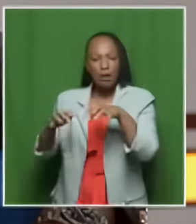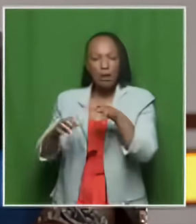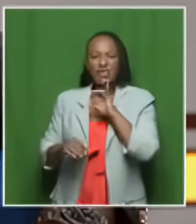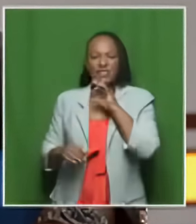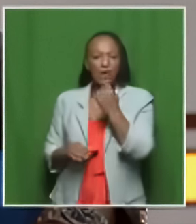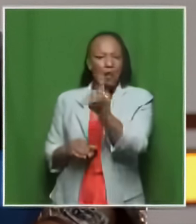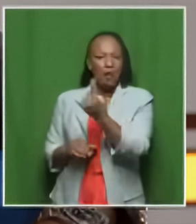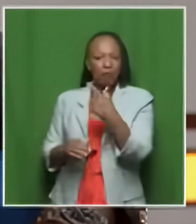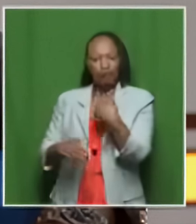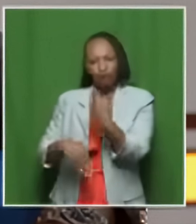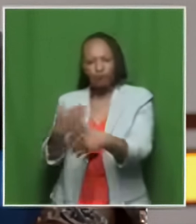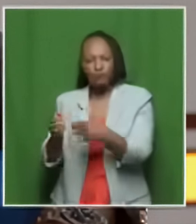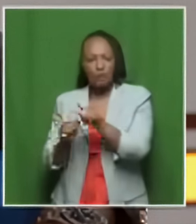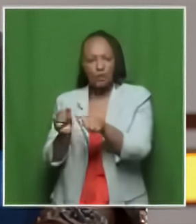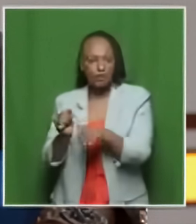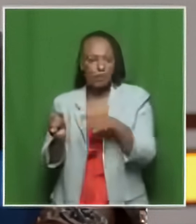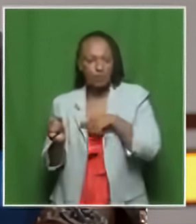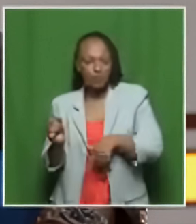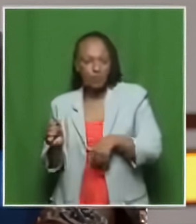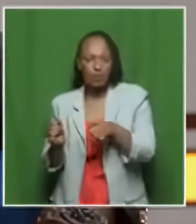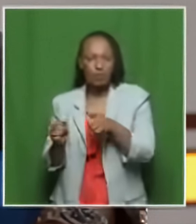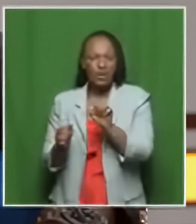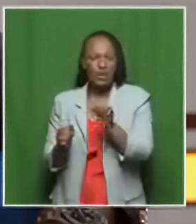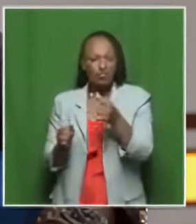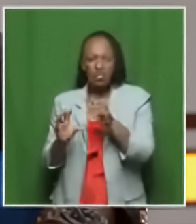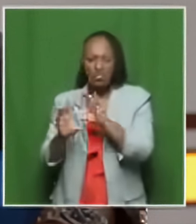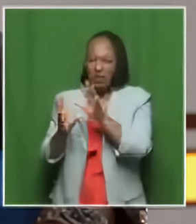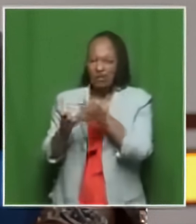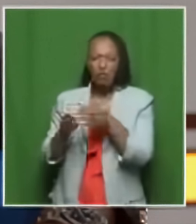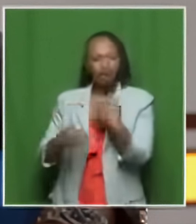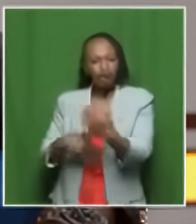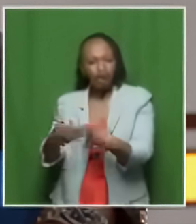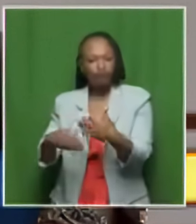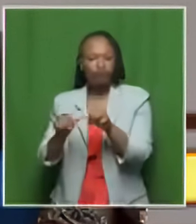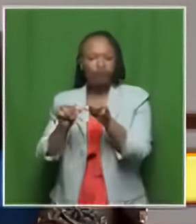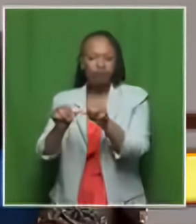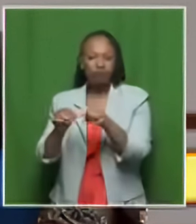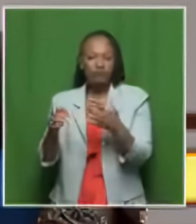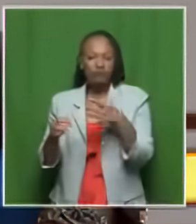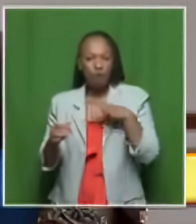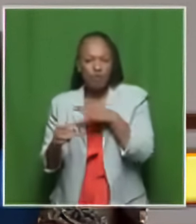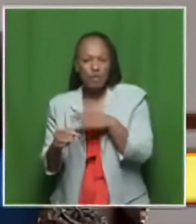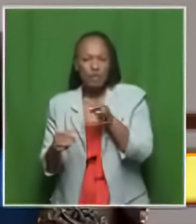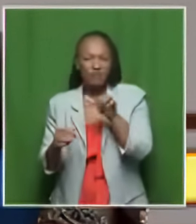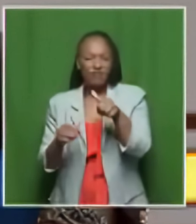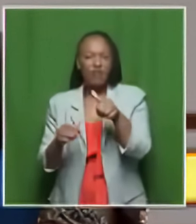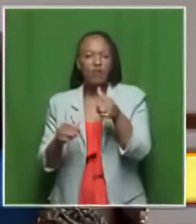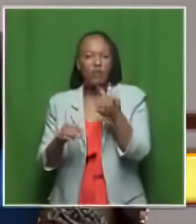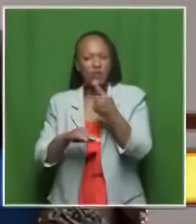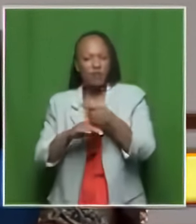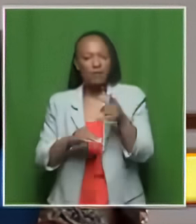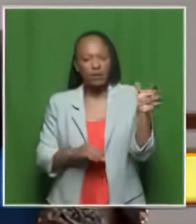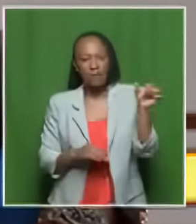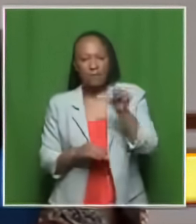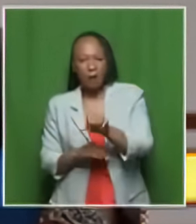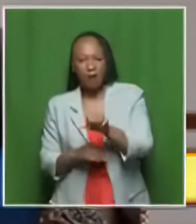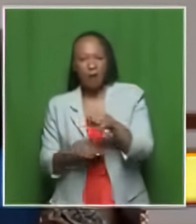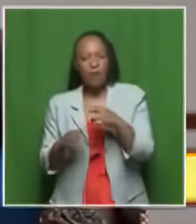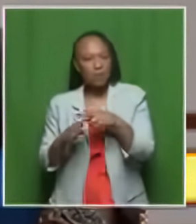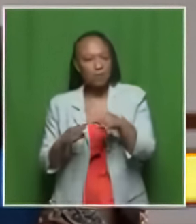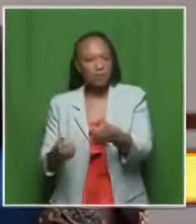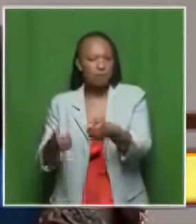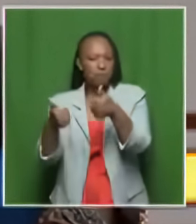Saturday alone with the deputy president and the SG and the leadership. And went to commissions. The following day, I joined them. They produced very